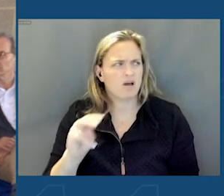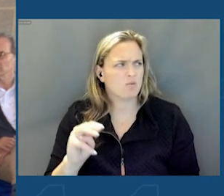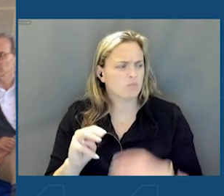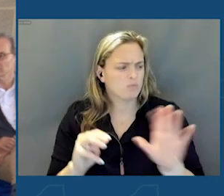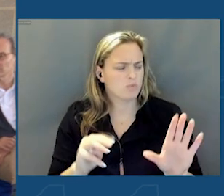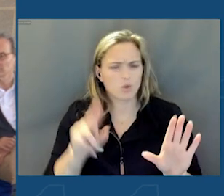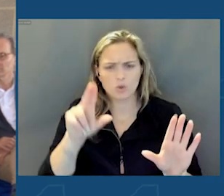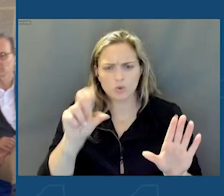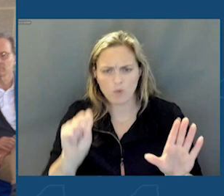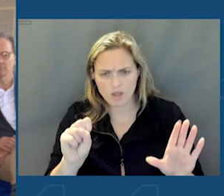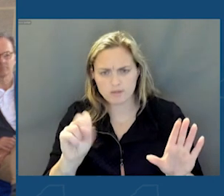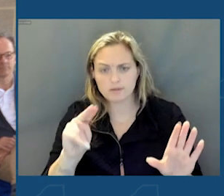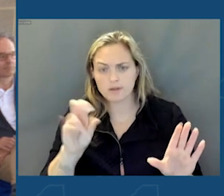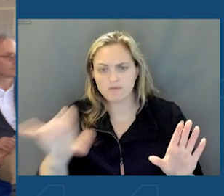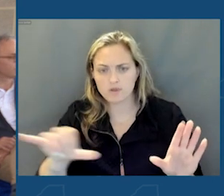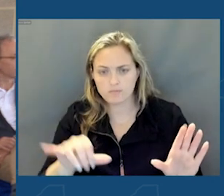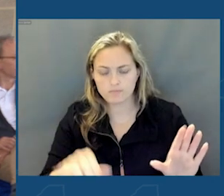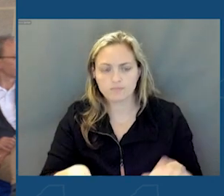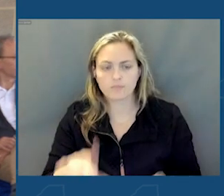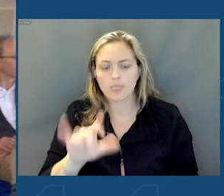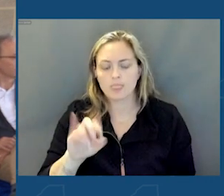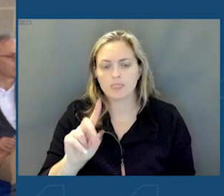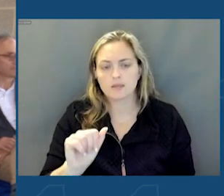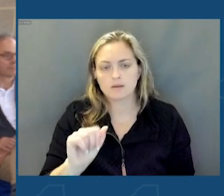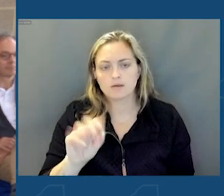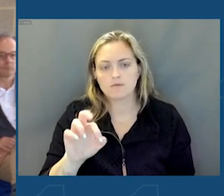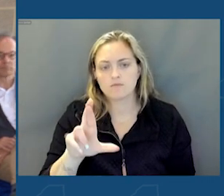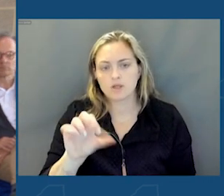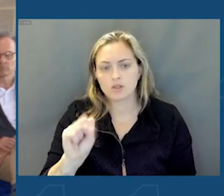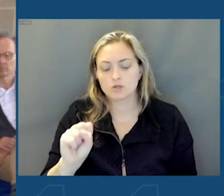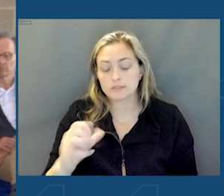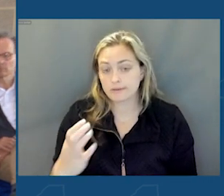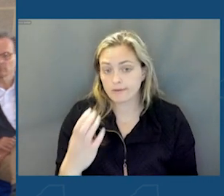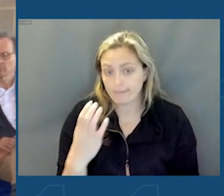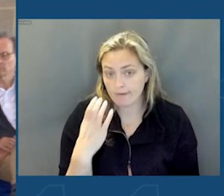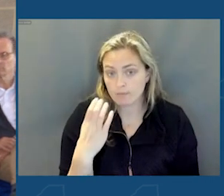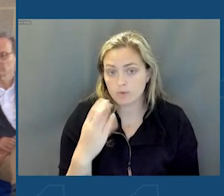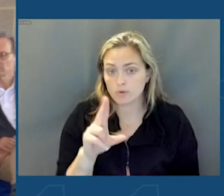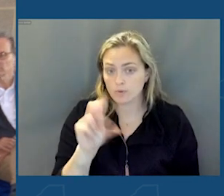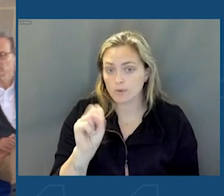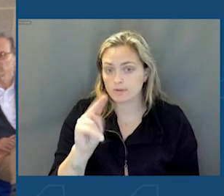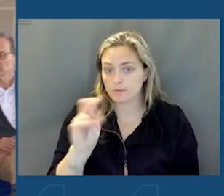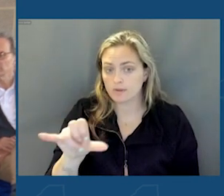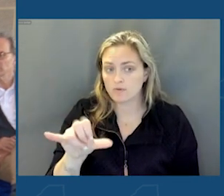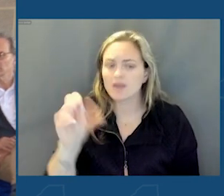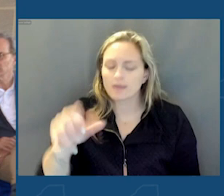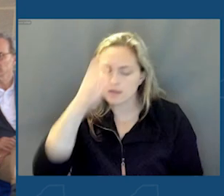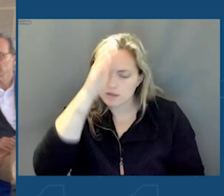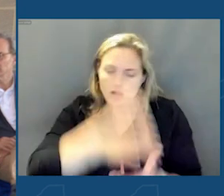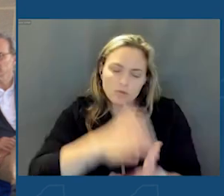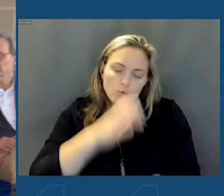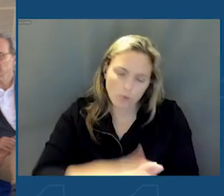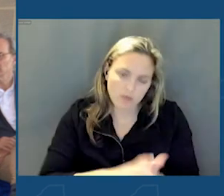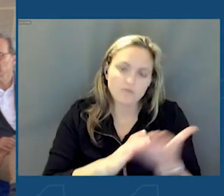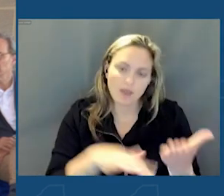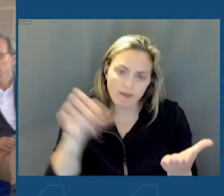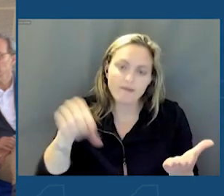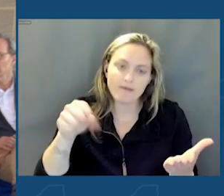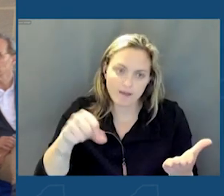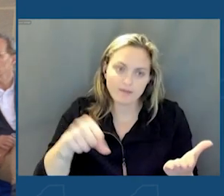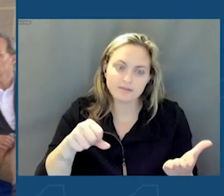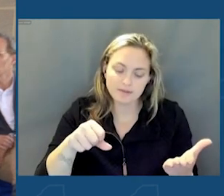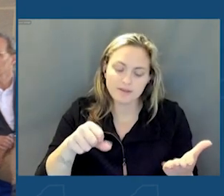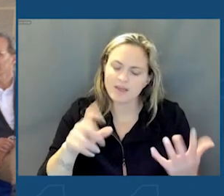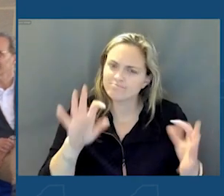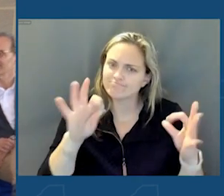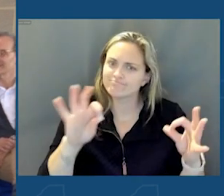U.S. Navy. Linda Fellers, captain, U.S. Navy. Yes, they are husband and wife, and yes, as fitting the